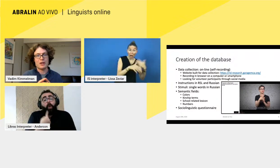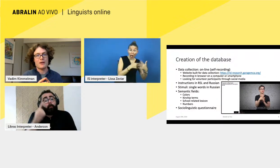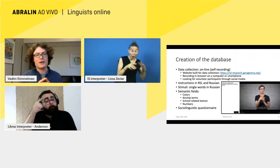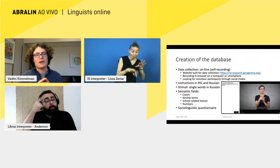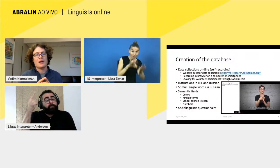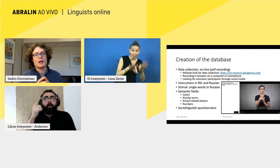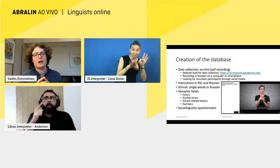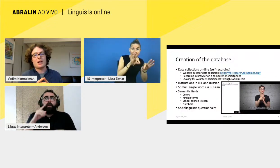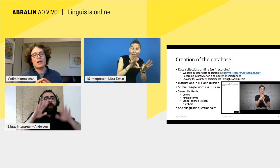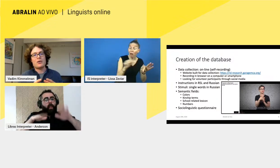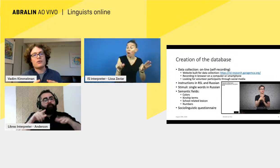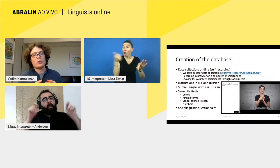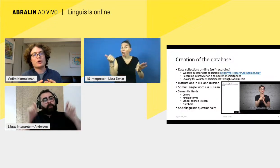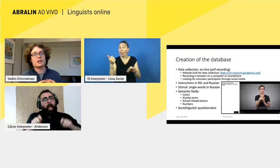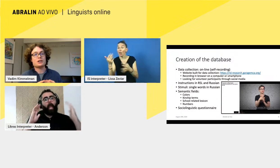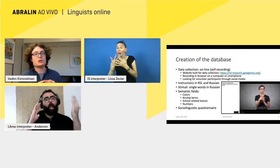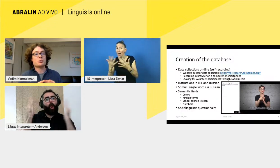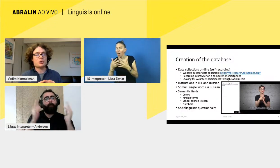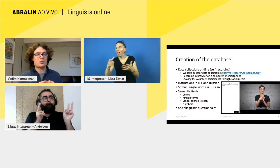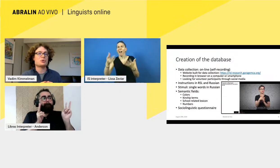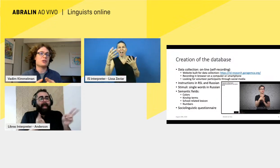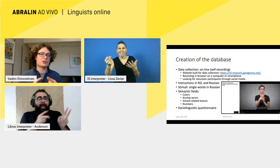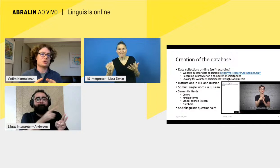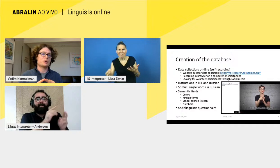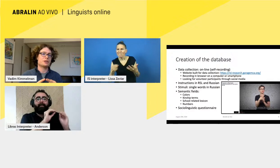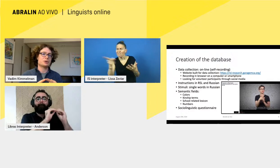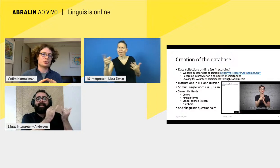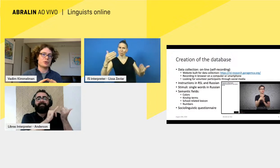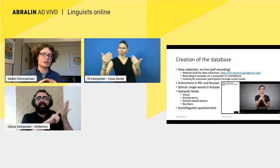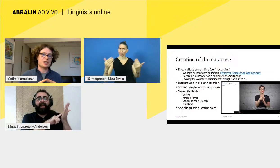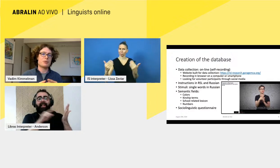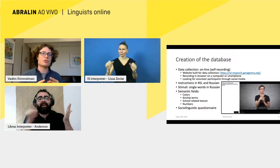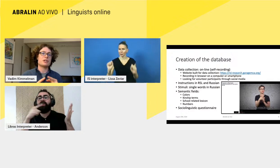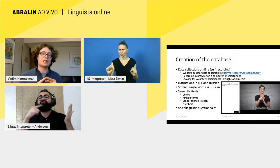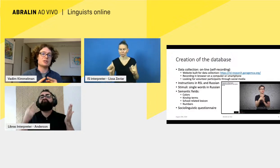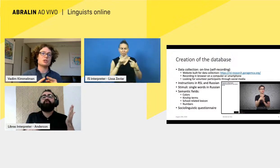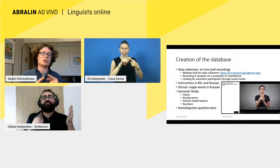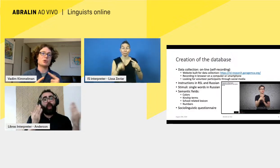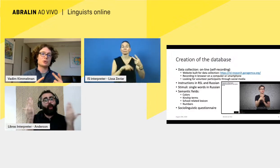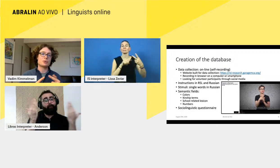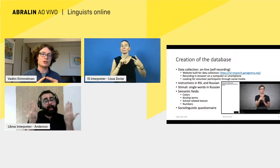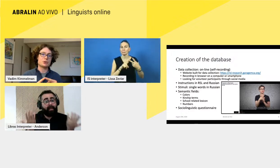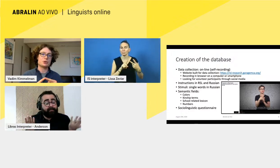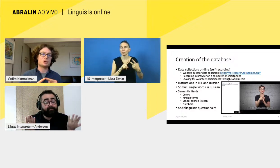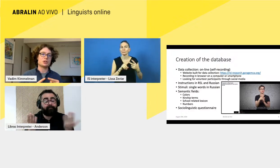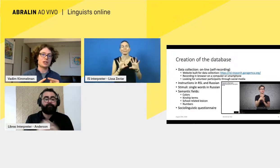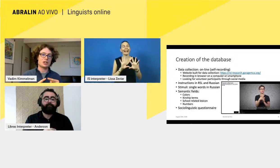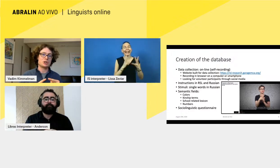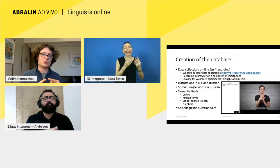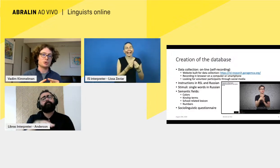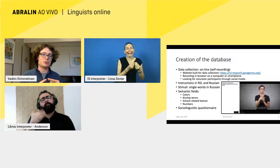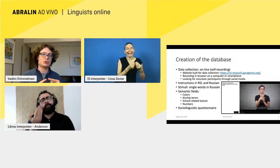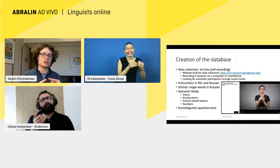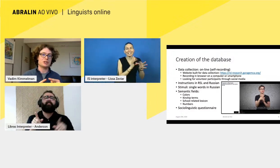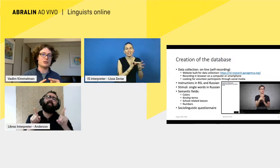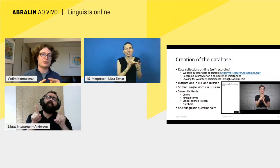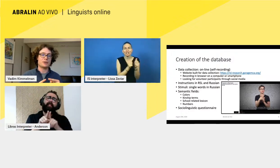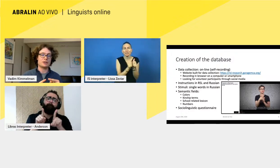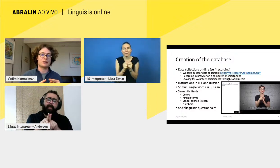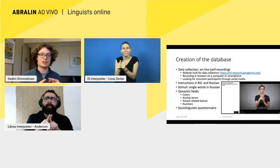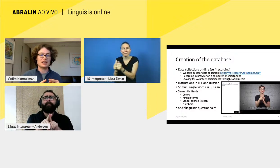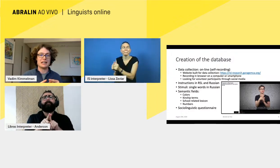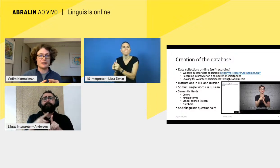well. For kinship terms, the story is also the same. There has been a lot of research on kinship terms